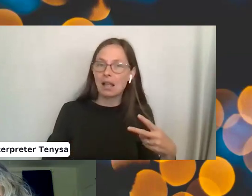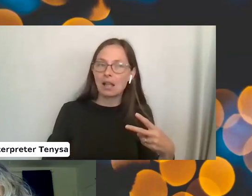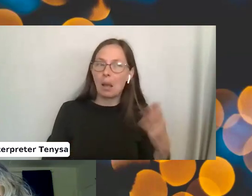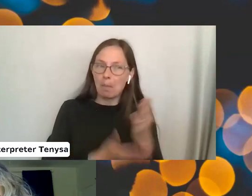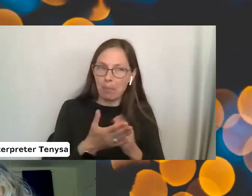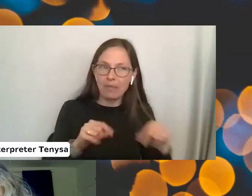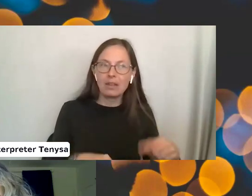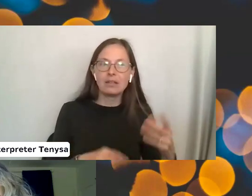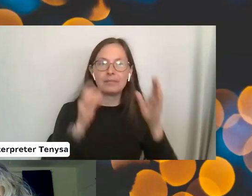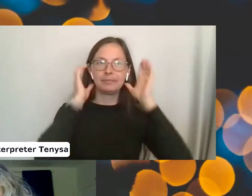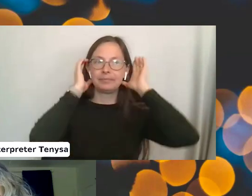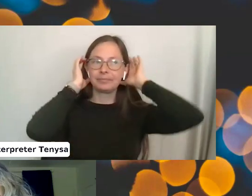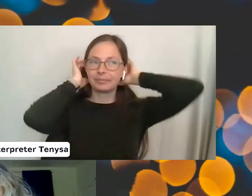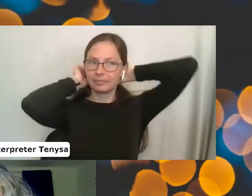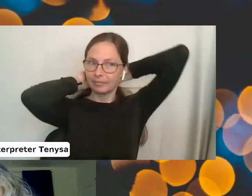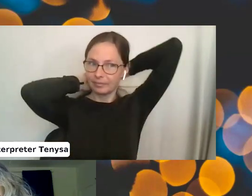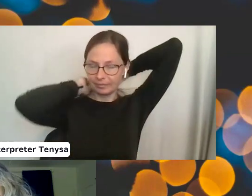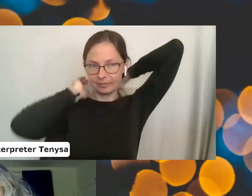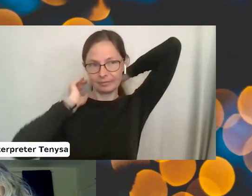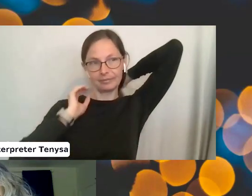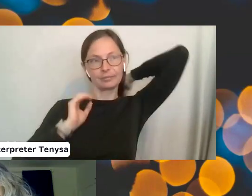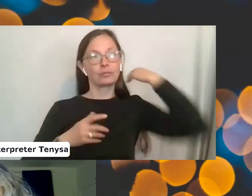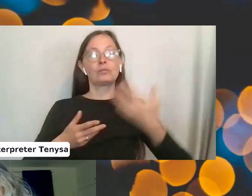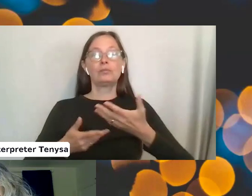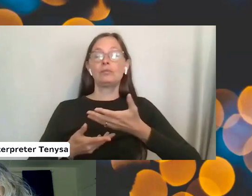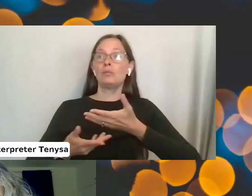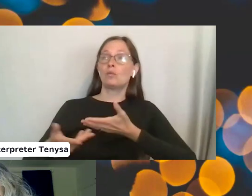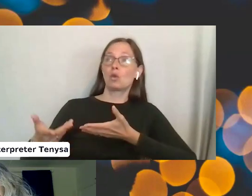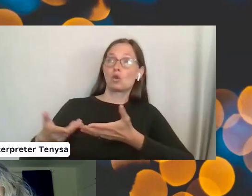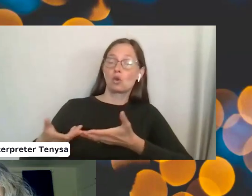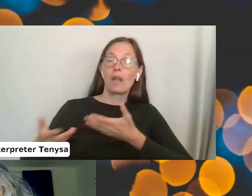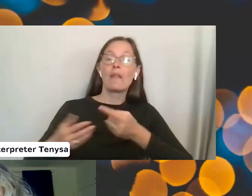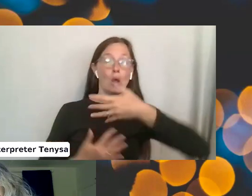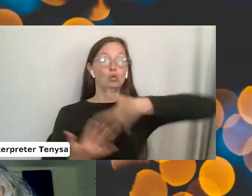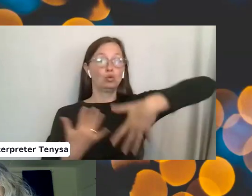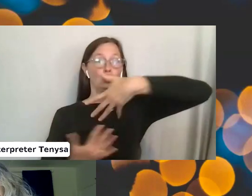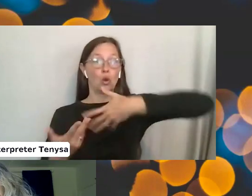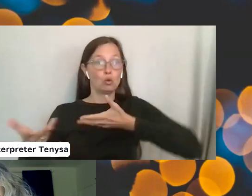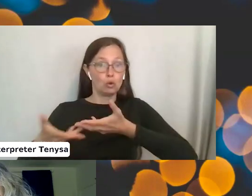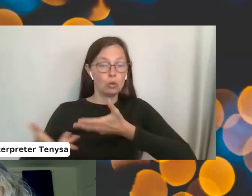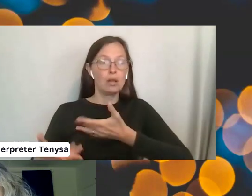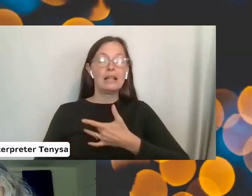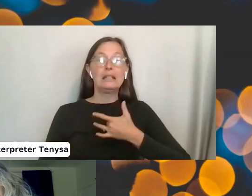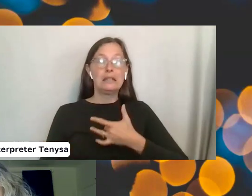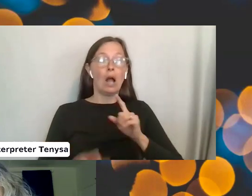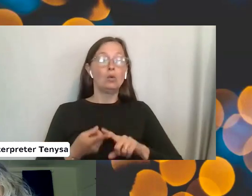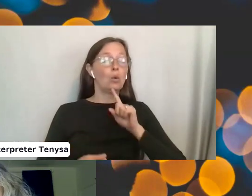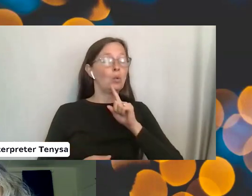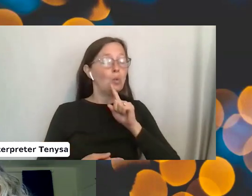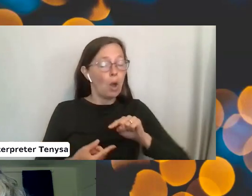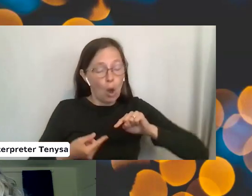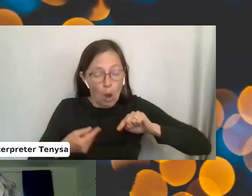is in a social interaction, what tended to be the most devastating for me